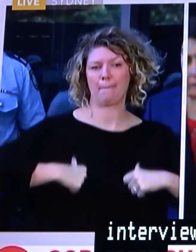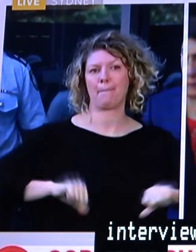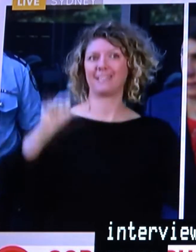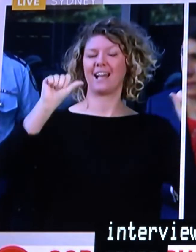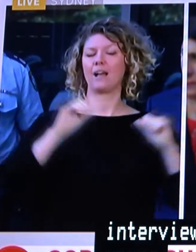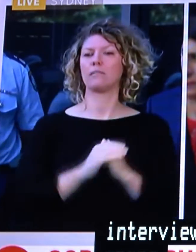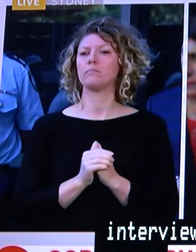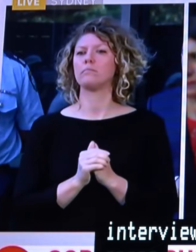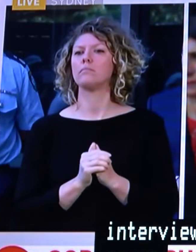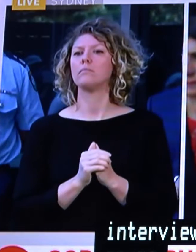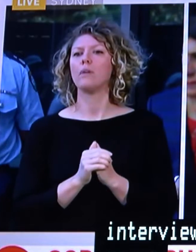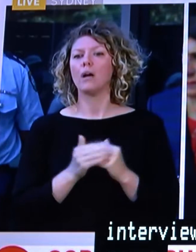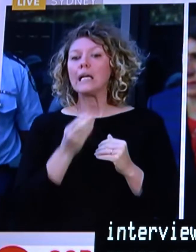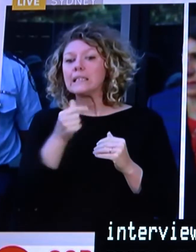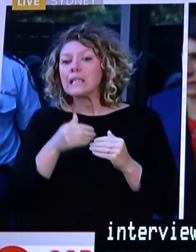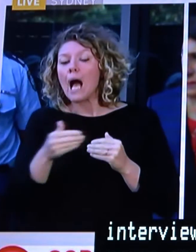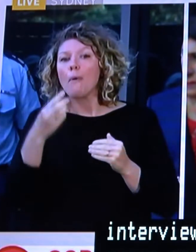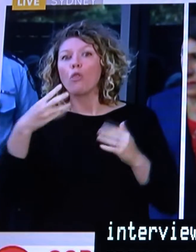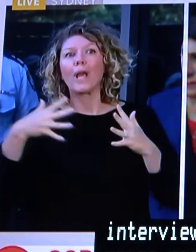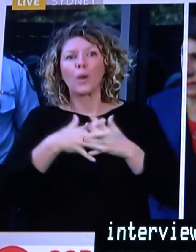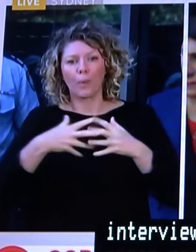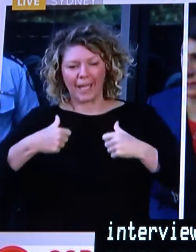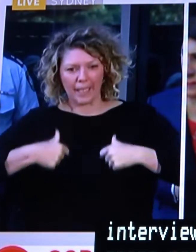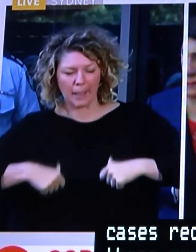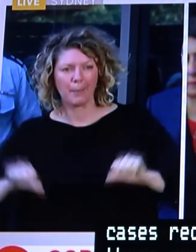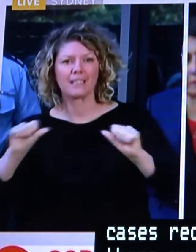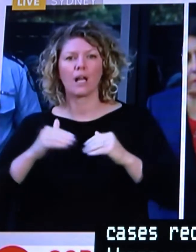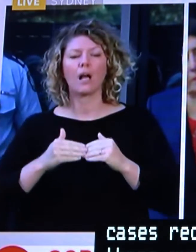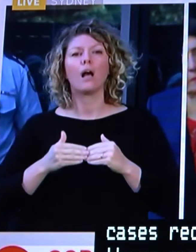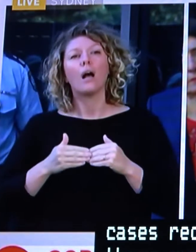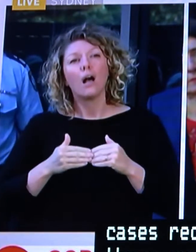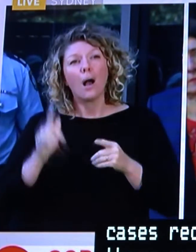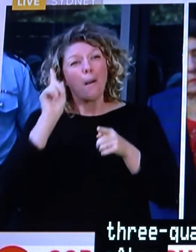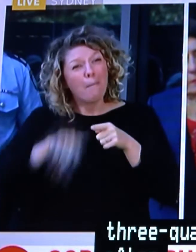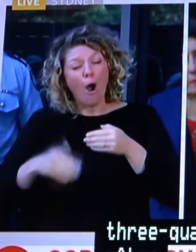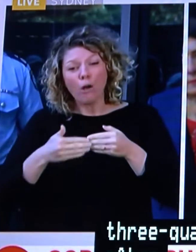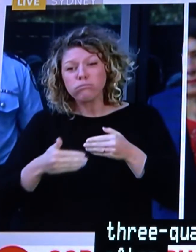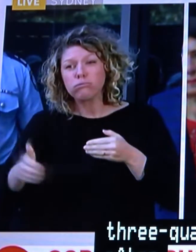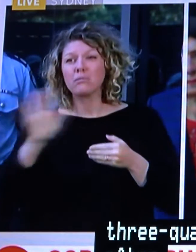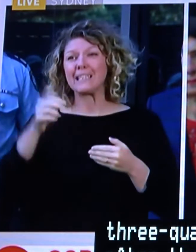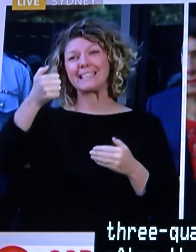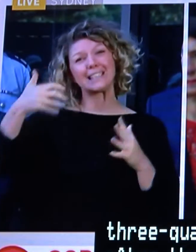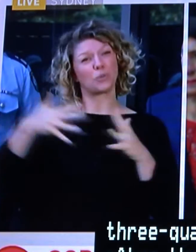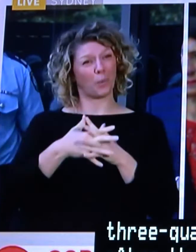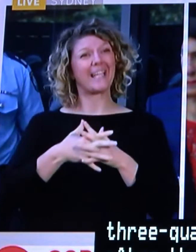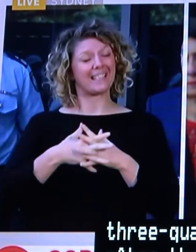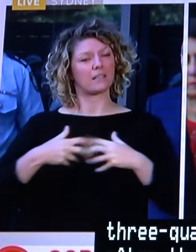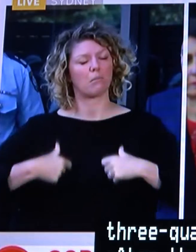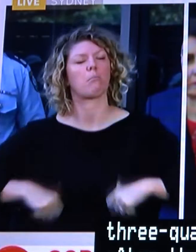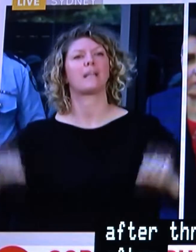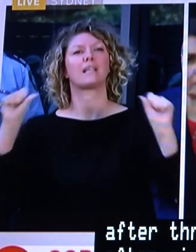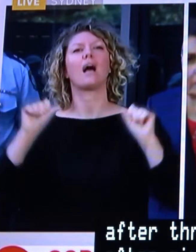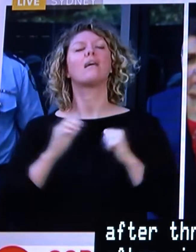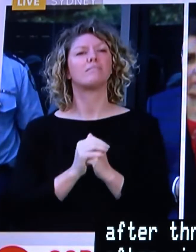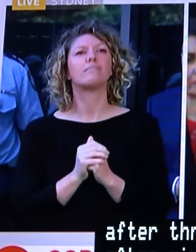of cases recovered after 3 weeks, and 95% of cases after 6 weeks. For those cases